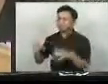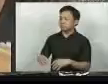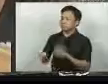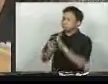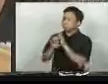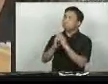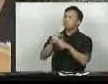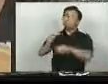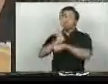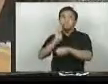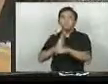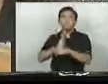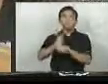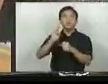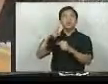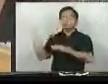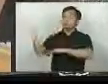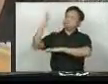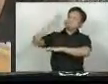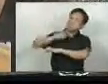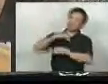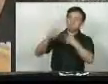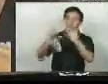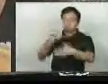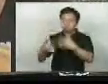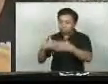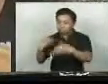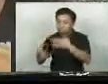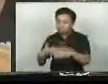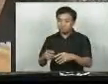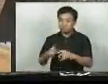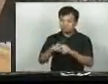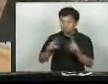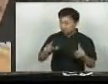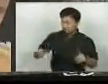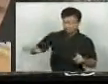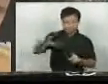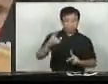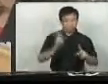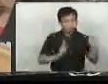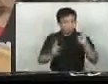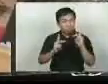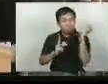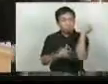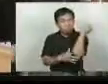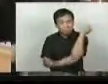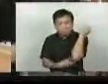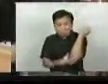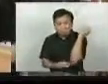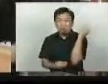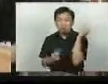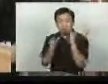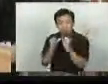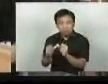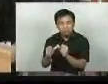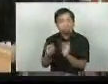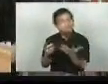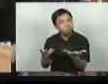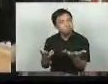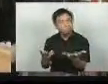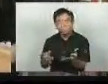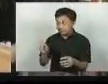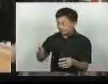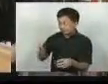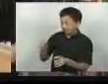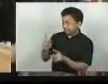at the end of the day, kung gutom pa rin yung mga kababayan natin, all the advocacies... basic needs of food, clothing, and